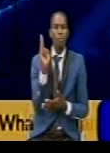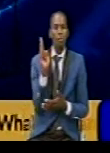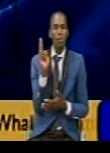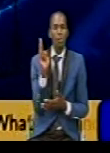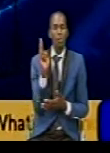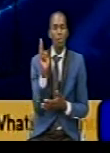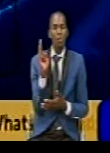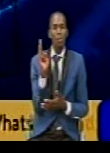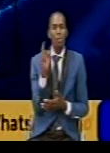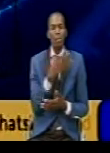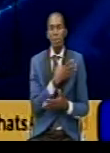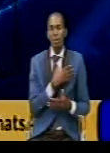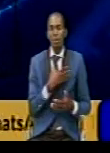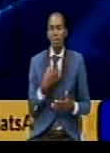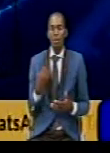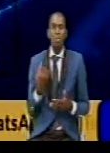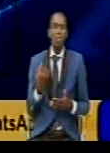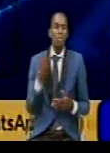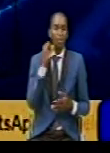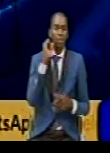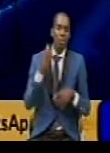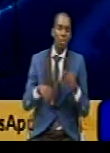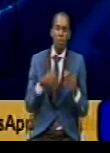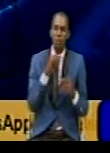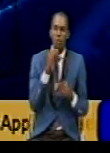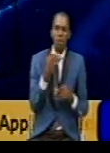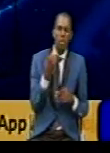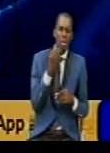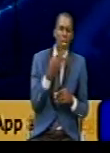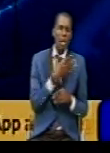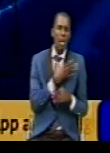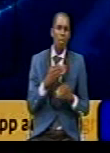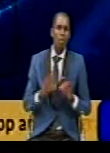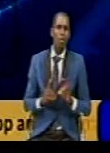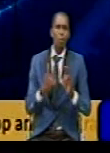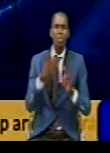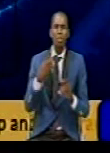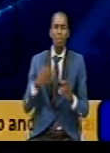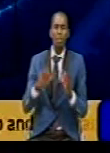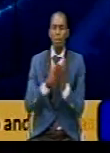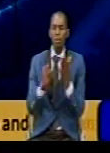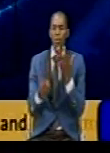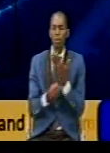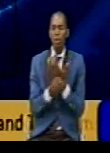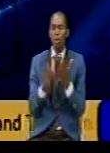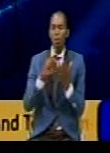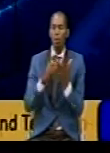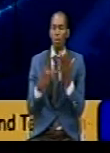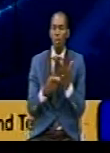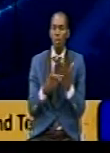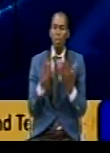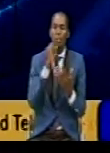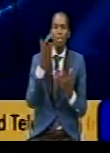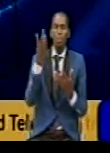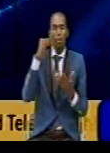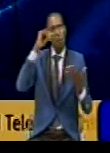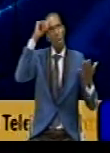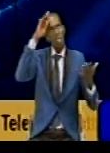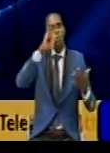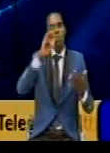university. She's well on campus, so much class schedule, she couldn't eat. And then during